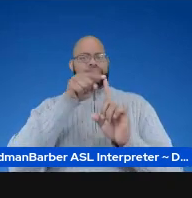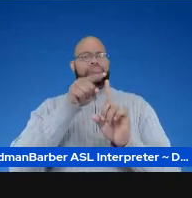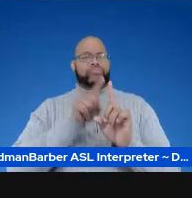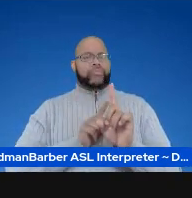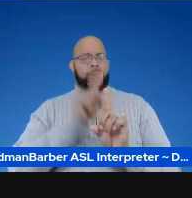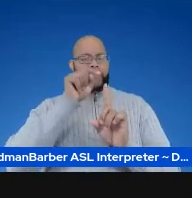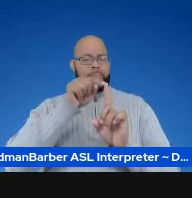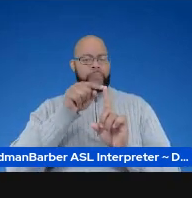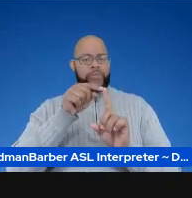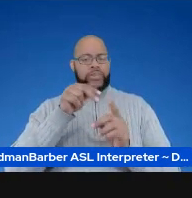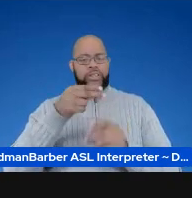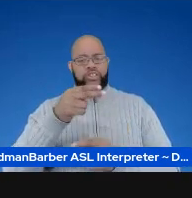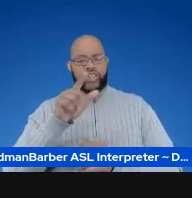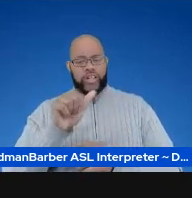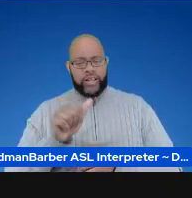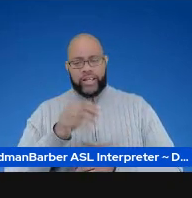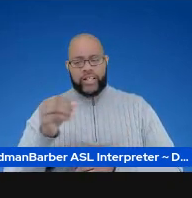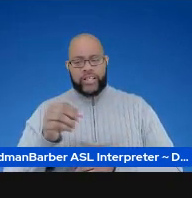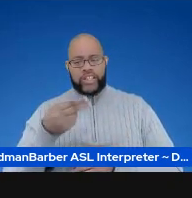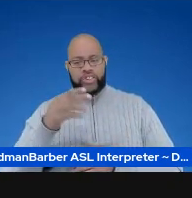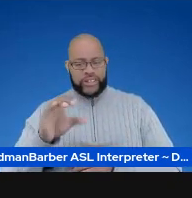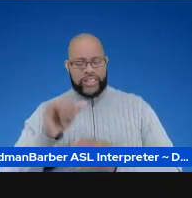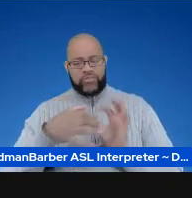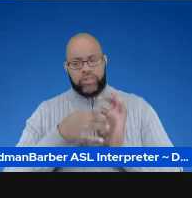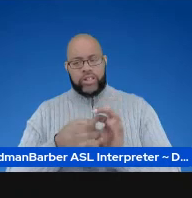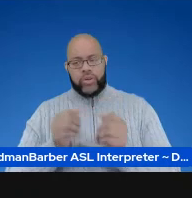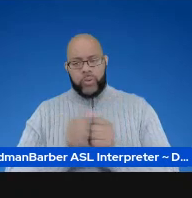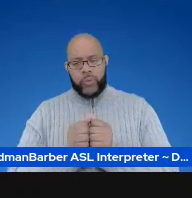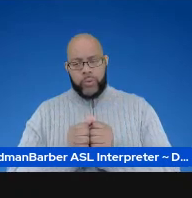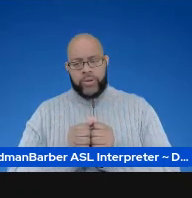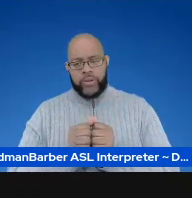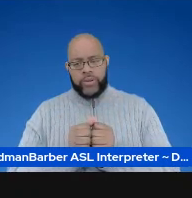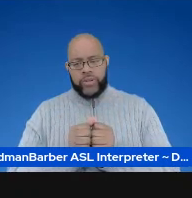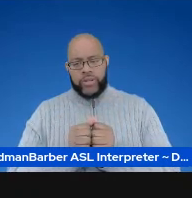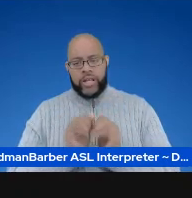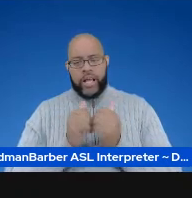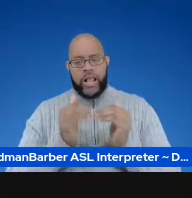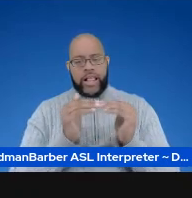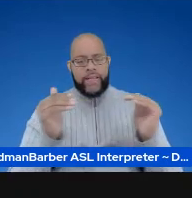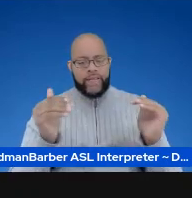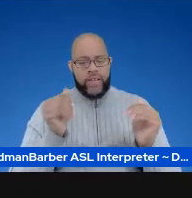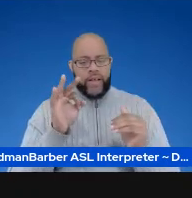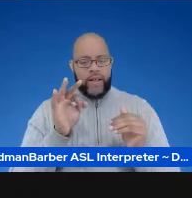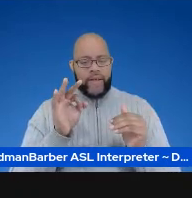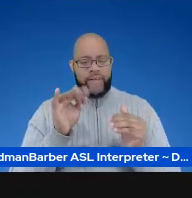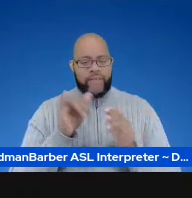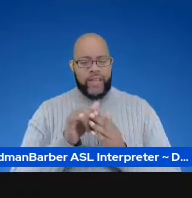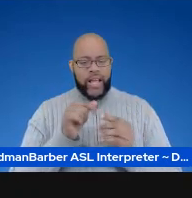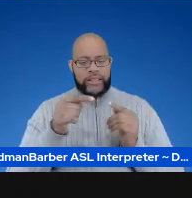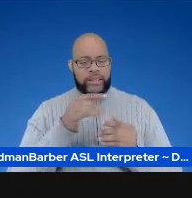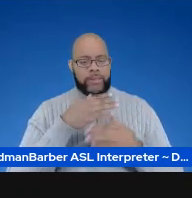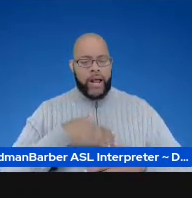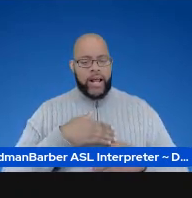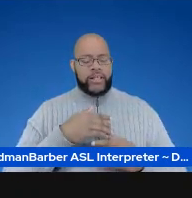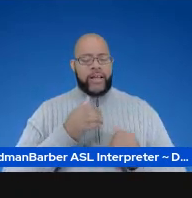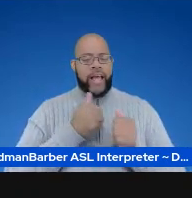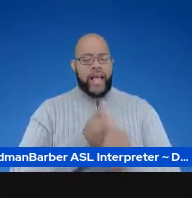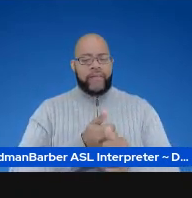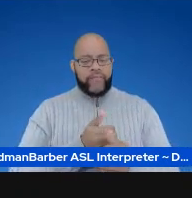our HLA or our MHC that was associated with the level of spike antibody following COVID